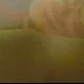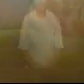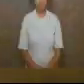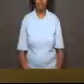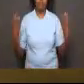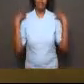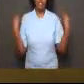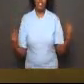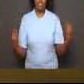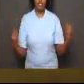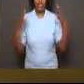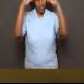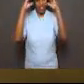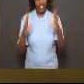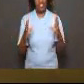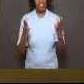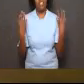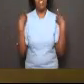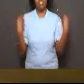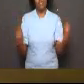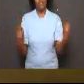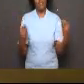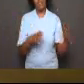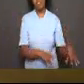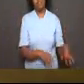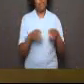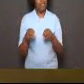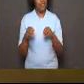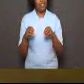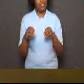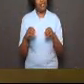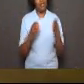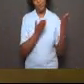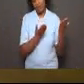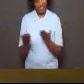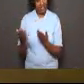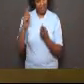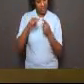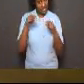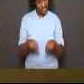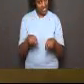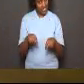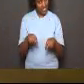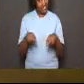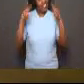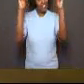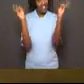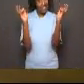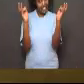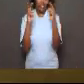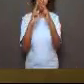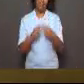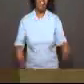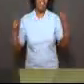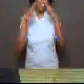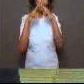Hello, teacher. Hello, students. Welcome to today's lesson on